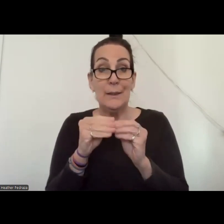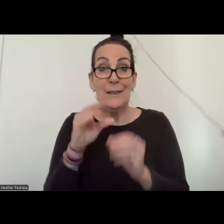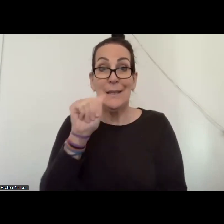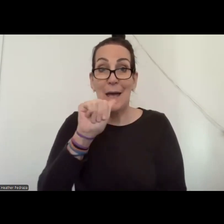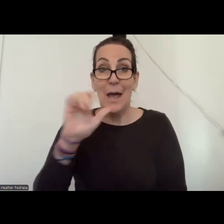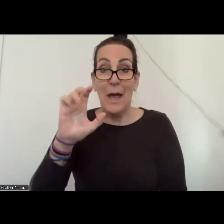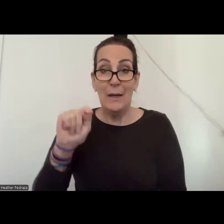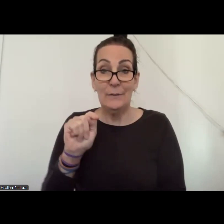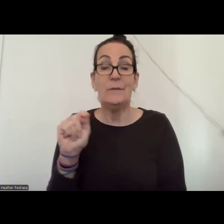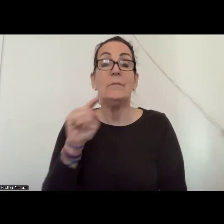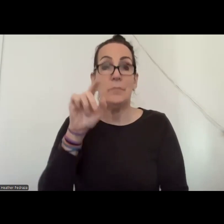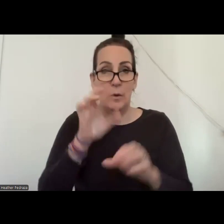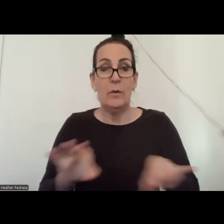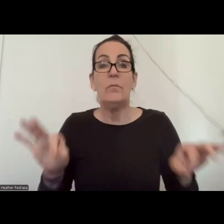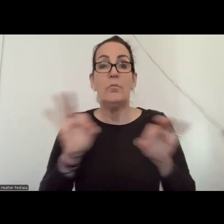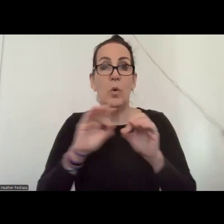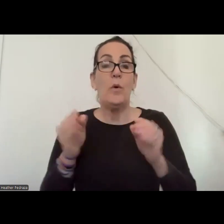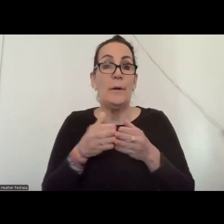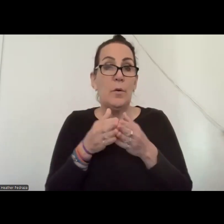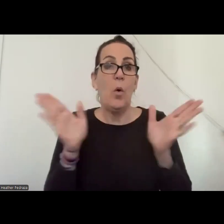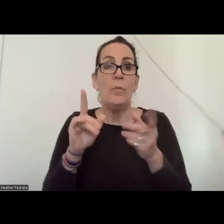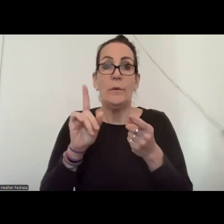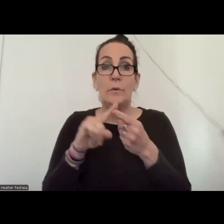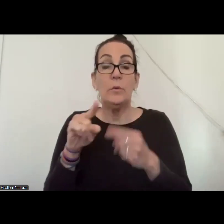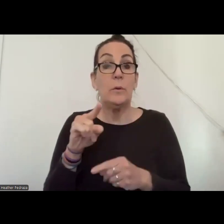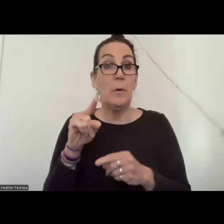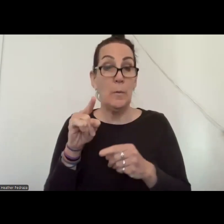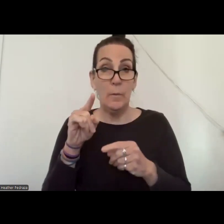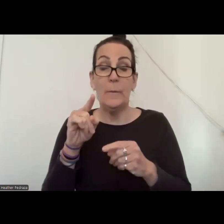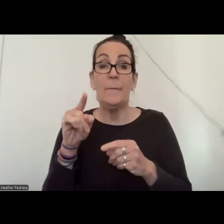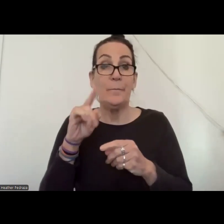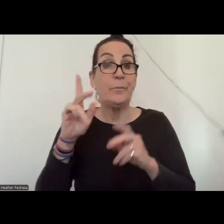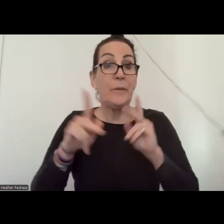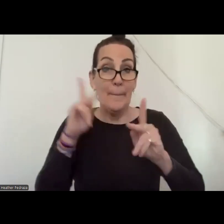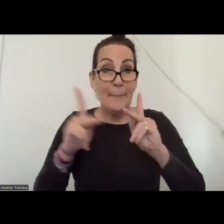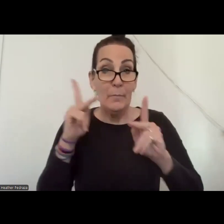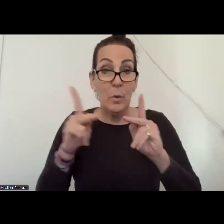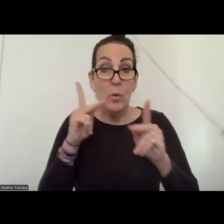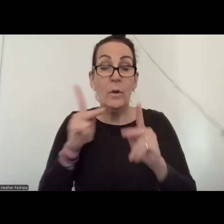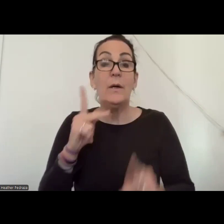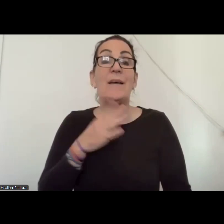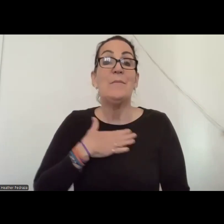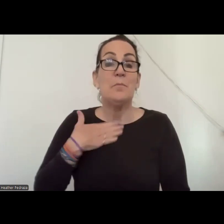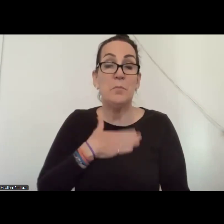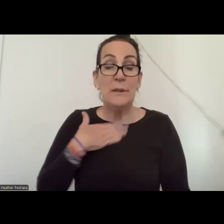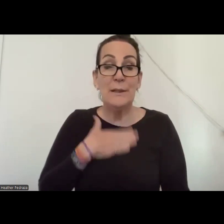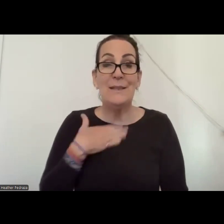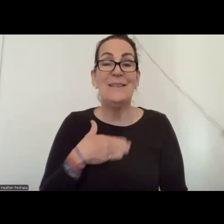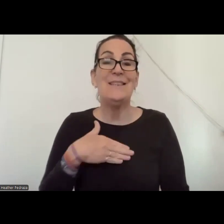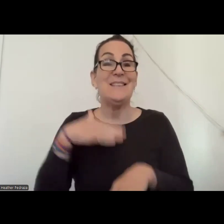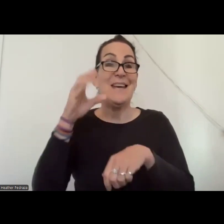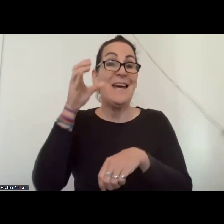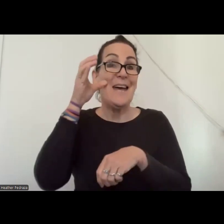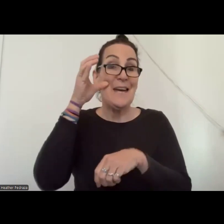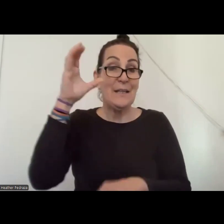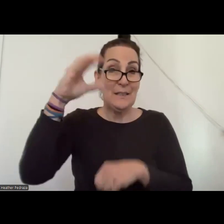to the public. If you are a committee member, please turn on your cameras so that we have a clear visual record of